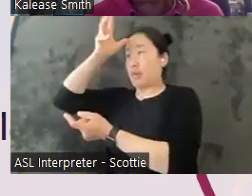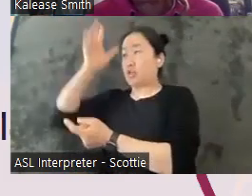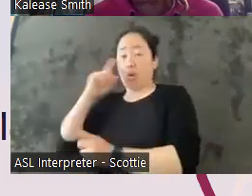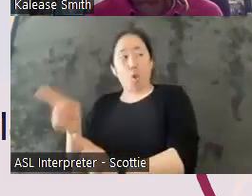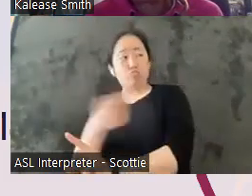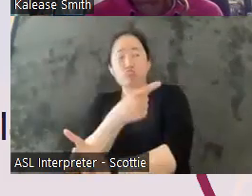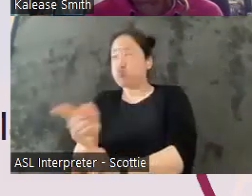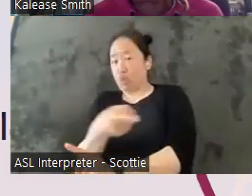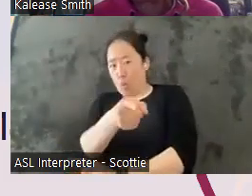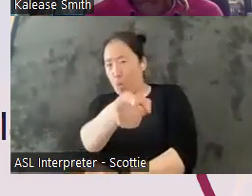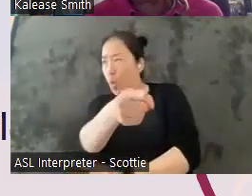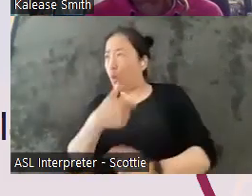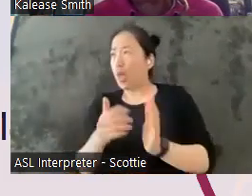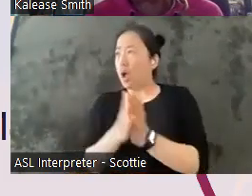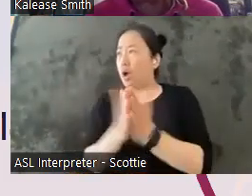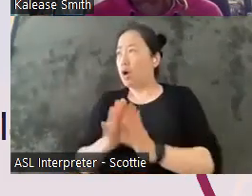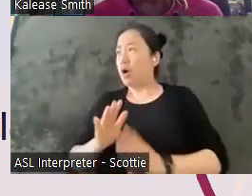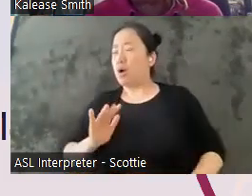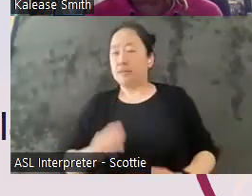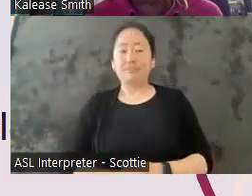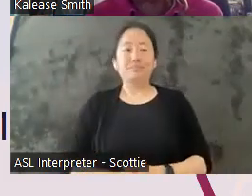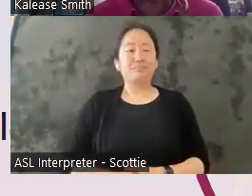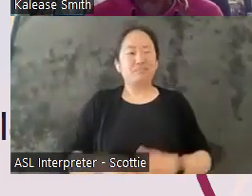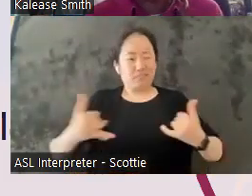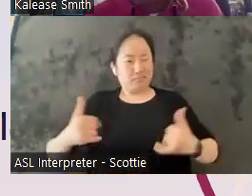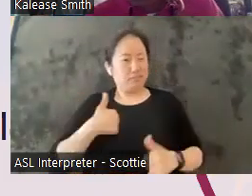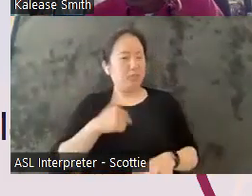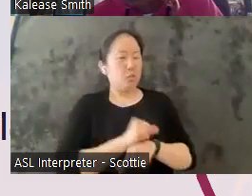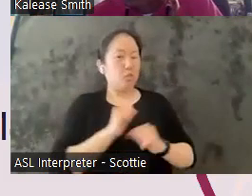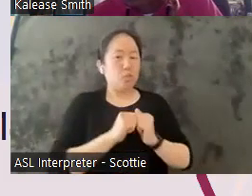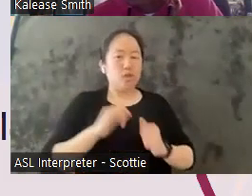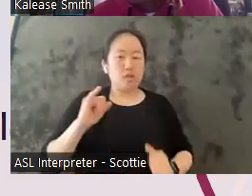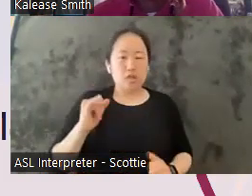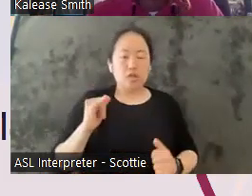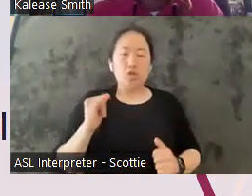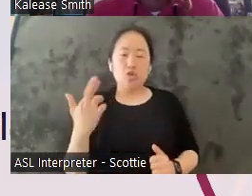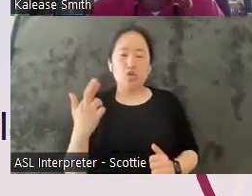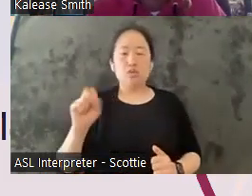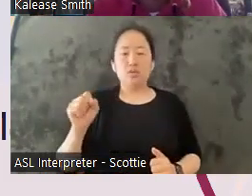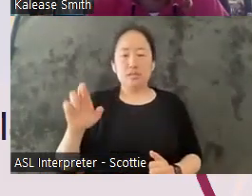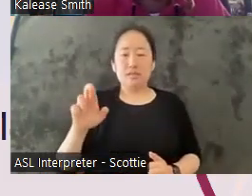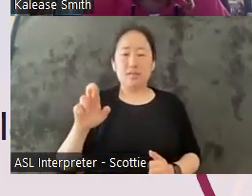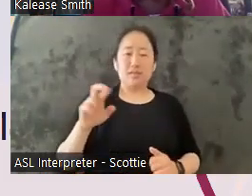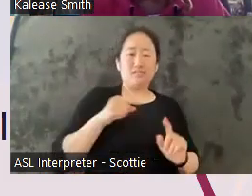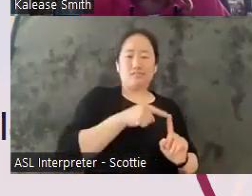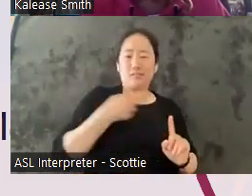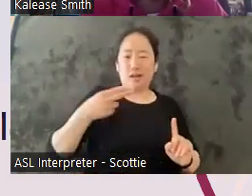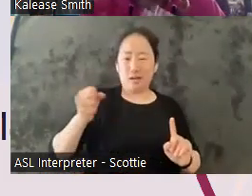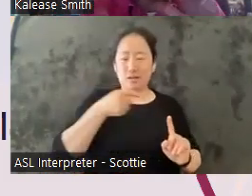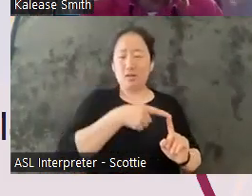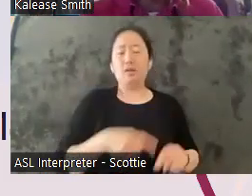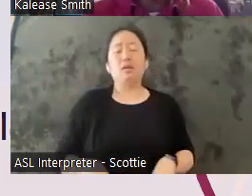with the high schools and working with juniors and seniors, and they are working on doing